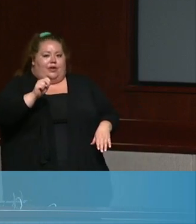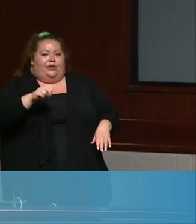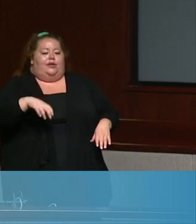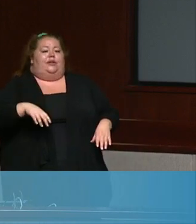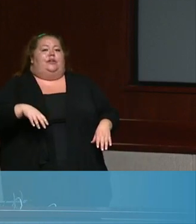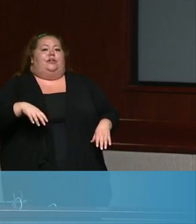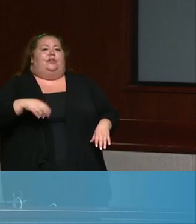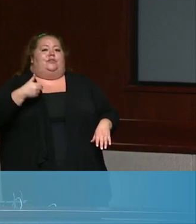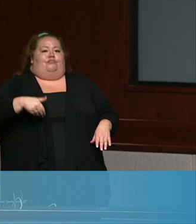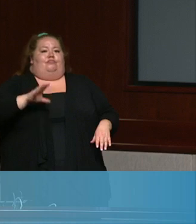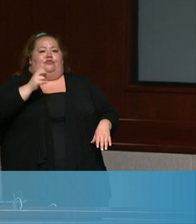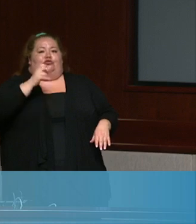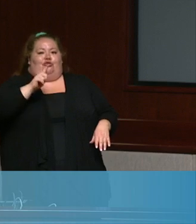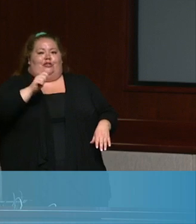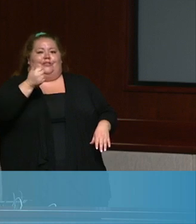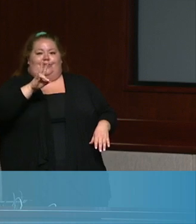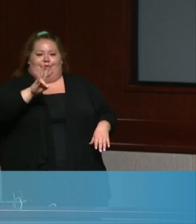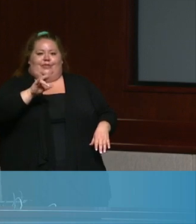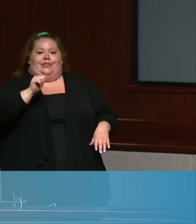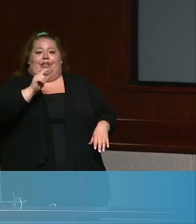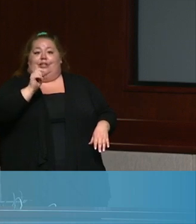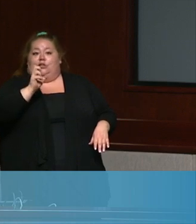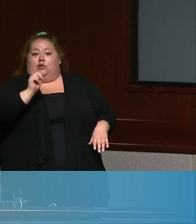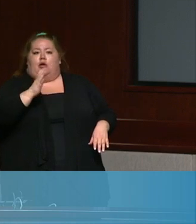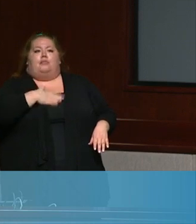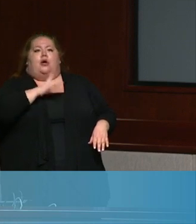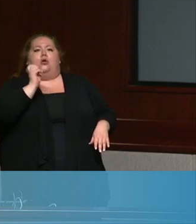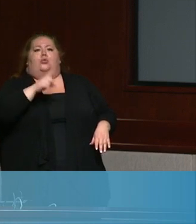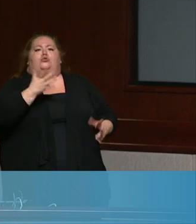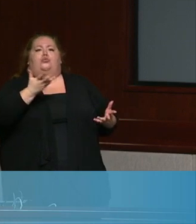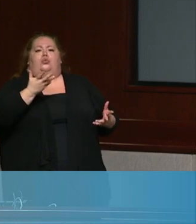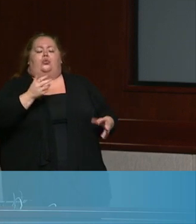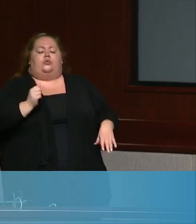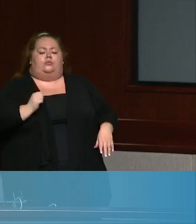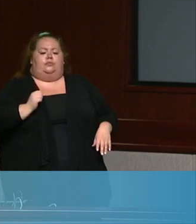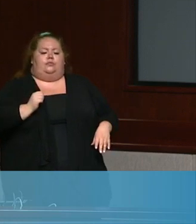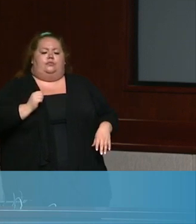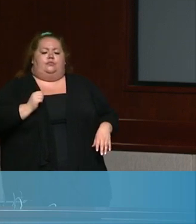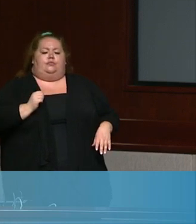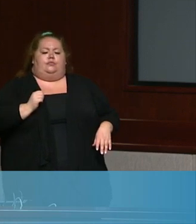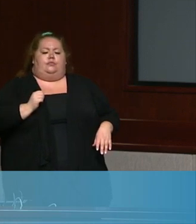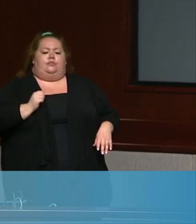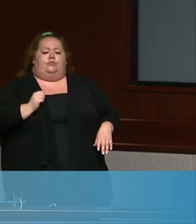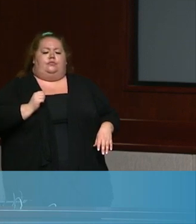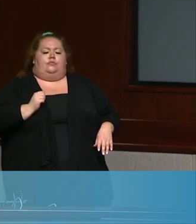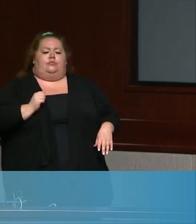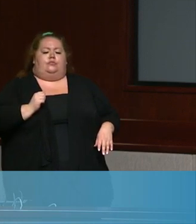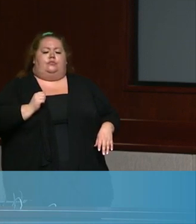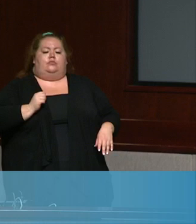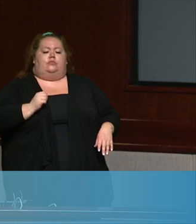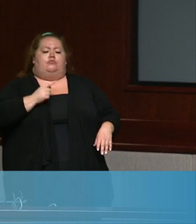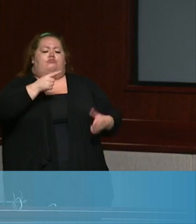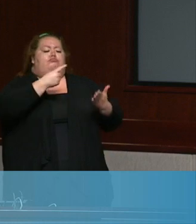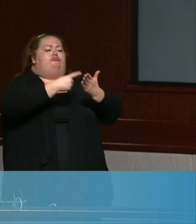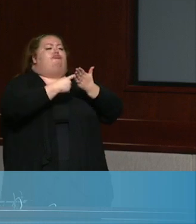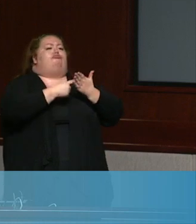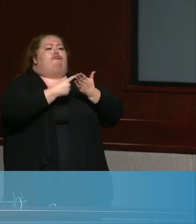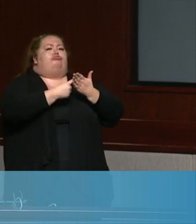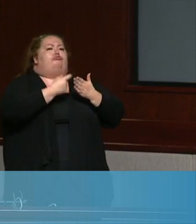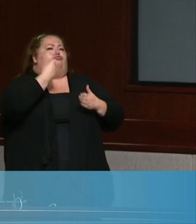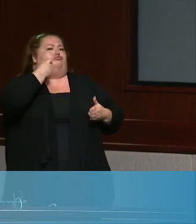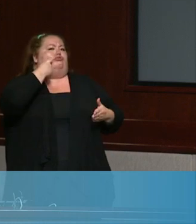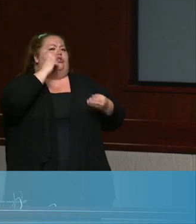Channel 17H on Wallace here, and my question is as following. You talked about the latest numbers, Ryan